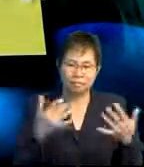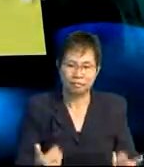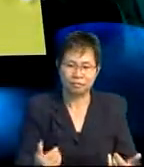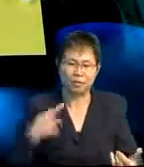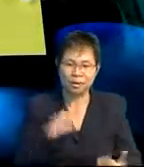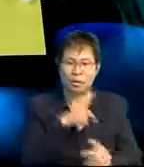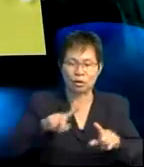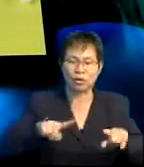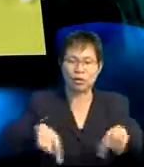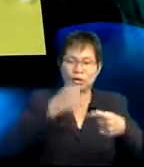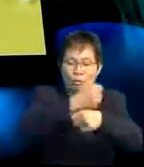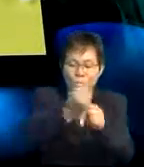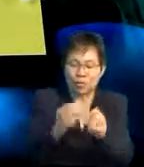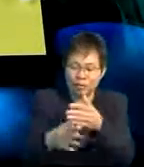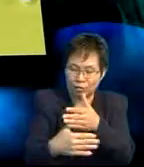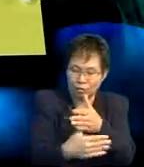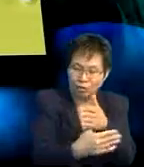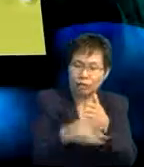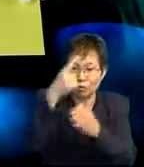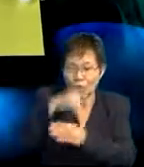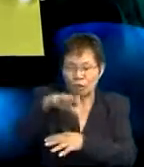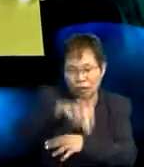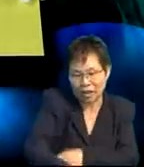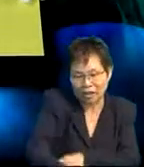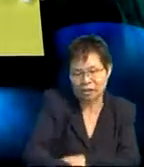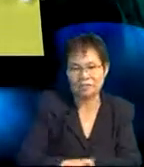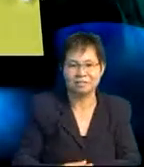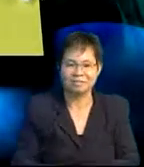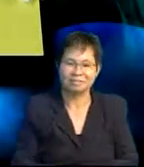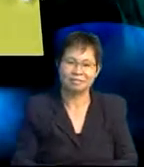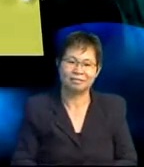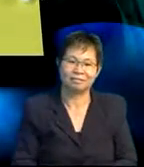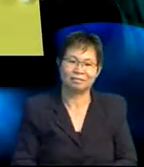Now we are going to make the fish for you to catch.